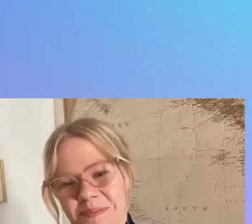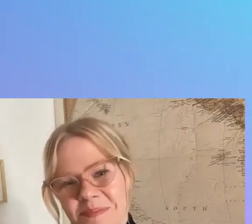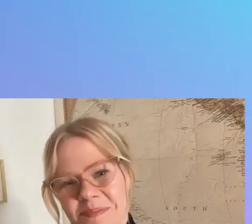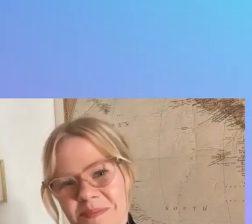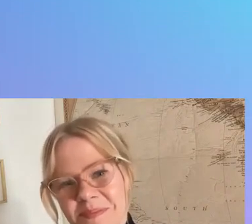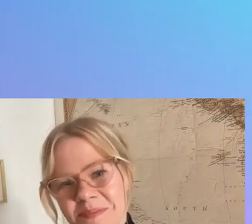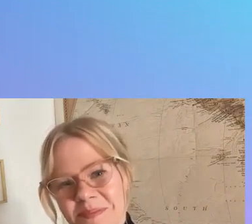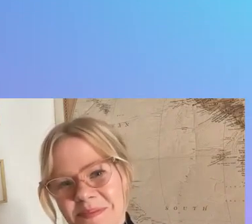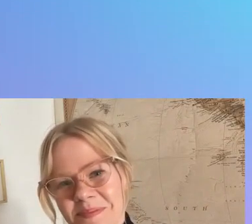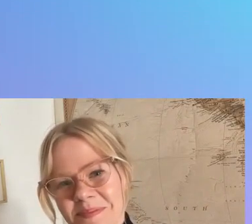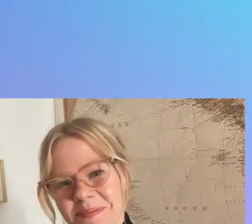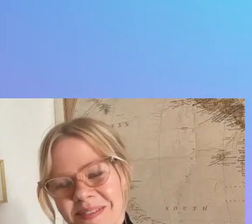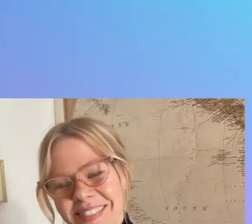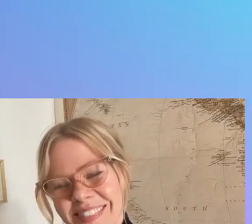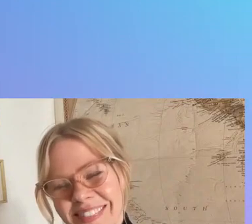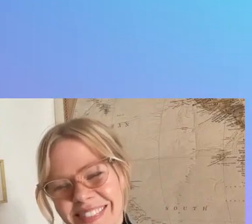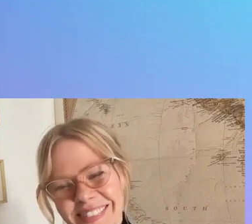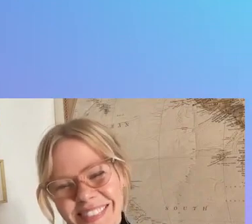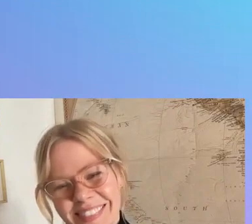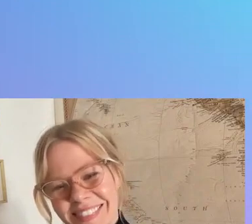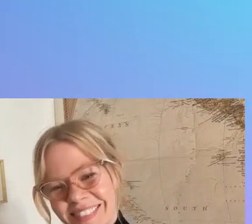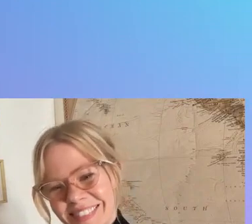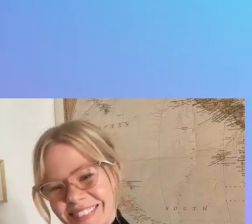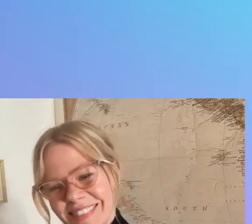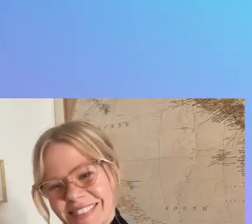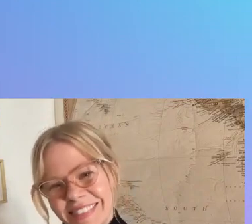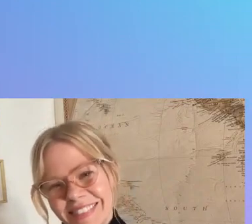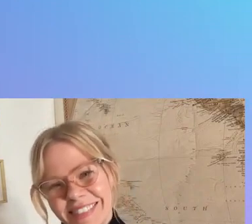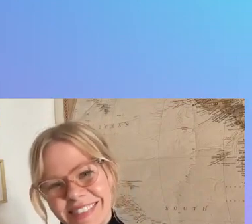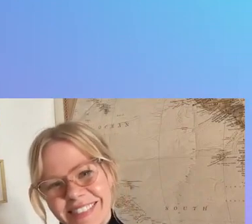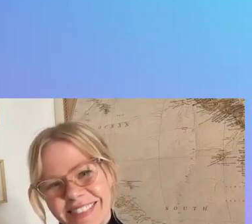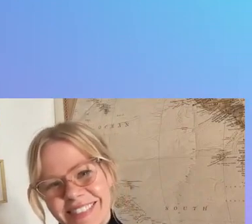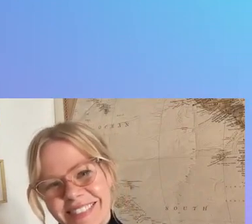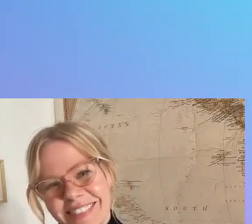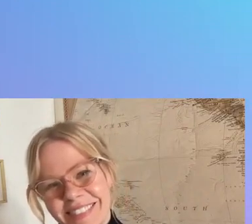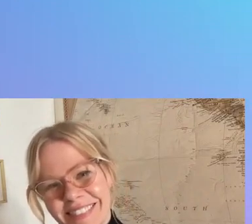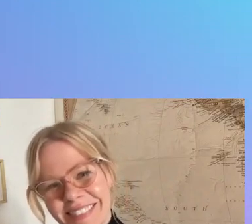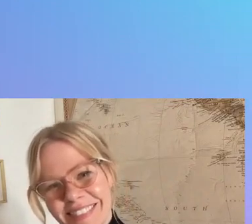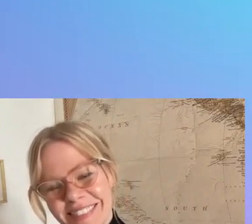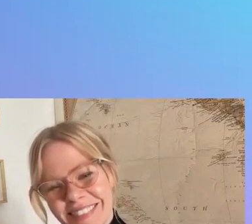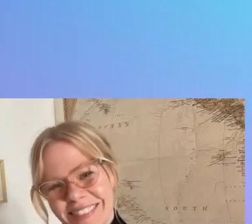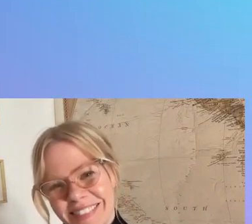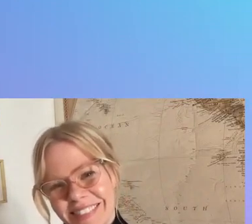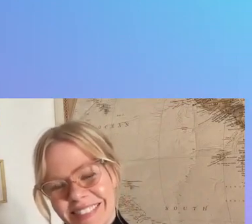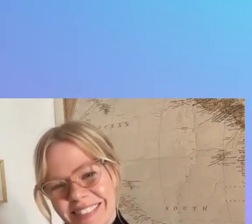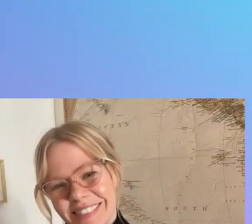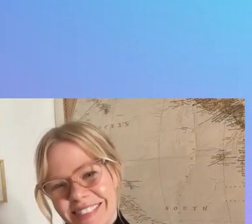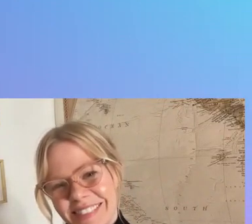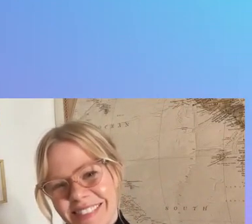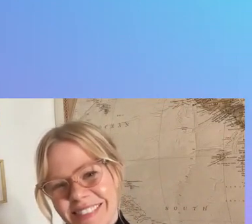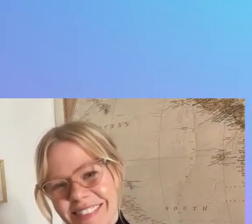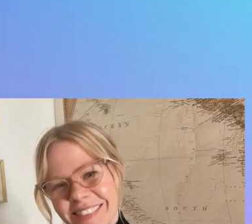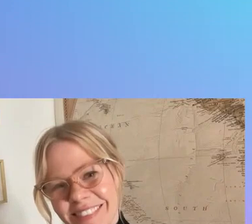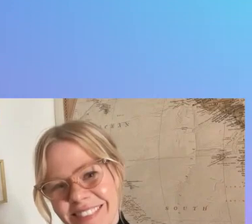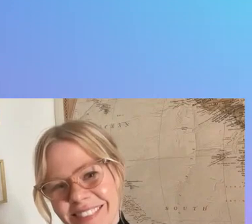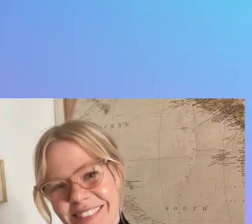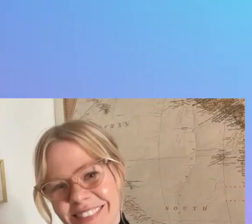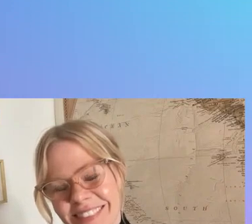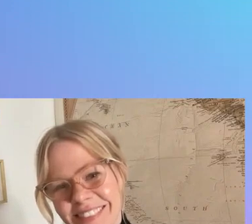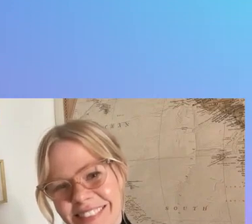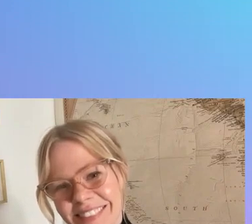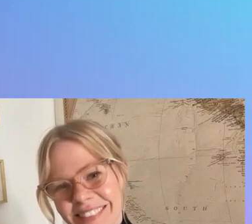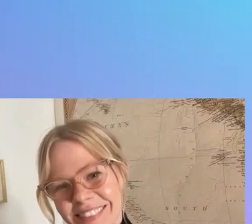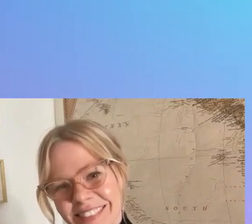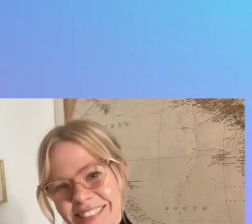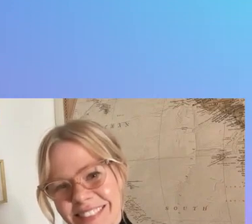I promise you will see those up online as well. And share this with your friends, because I think this is a really